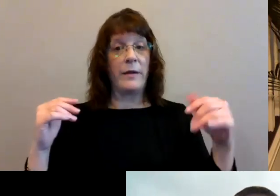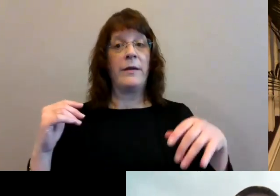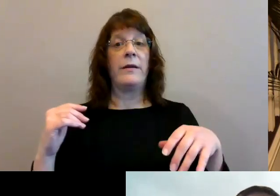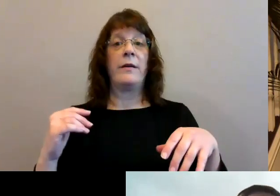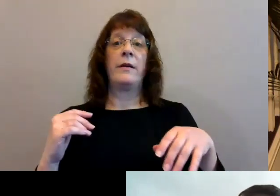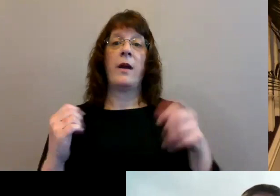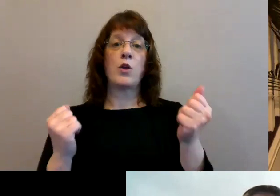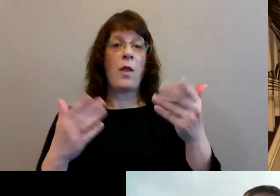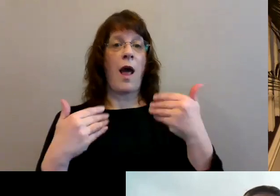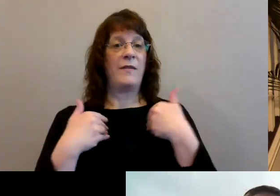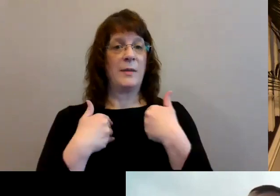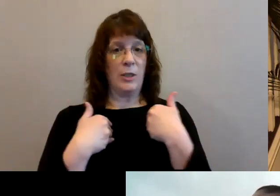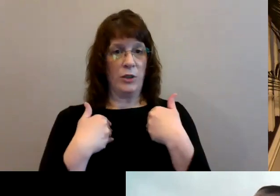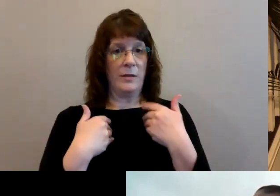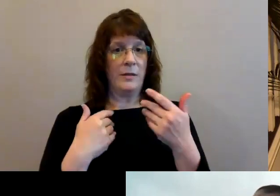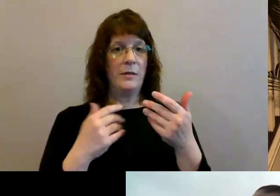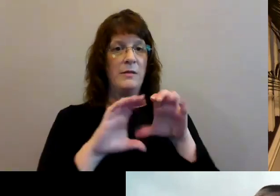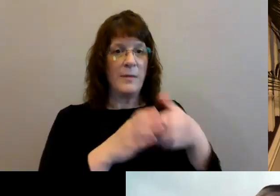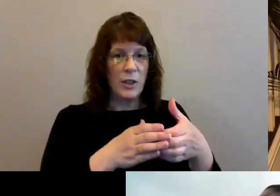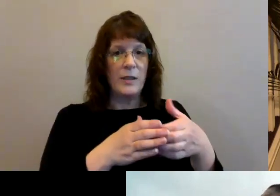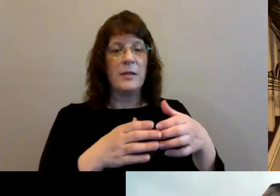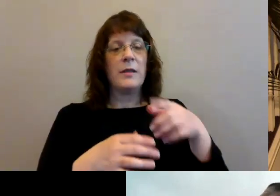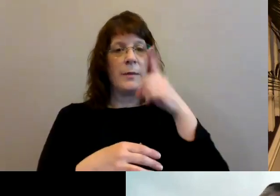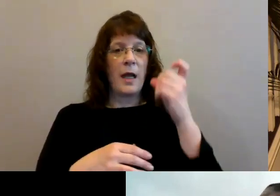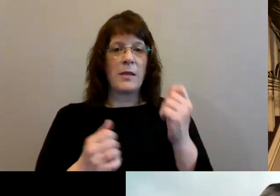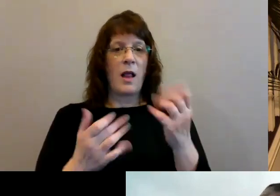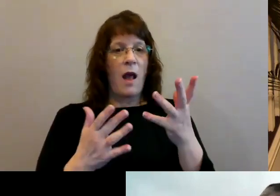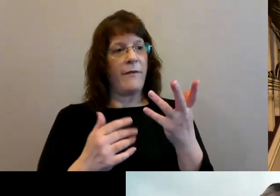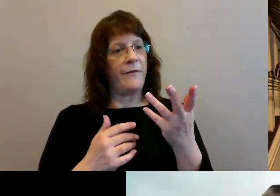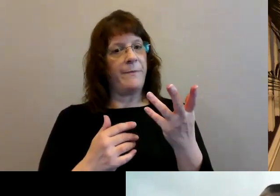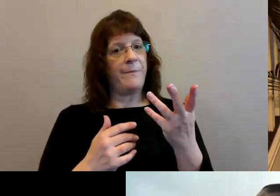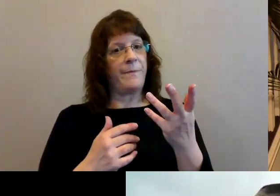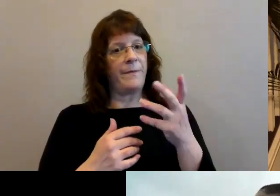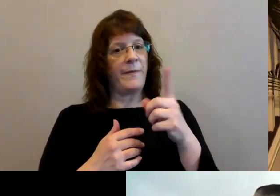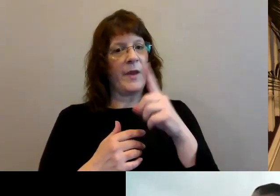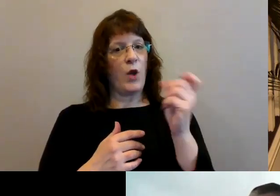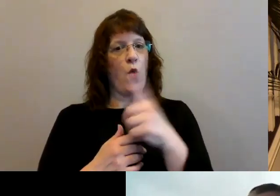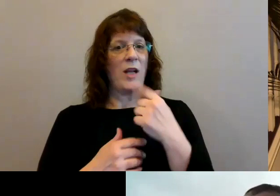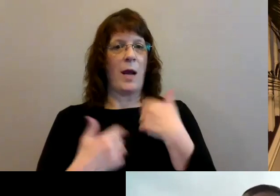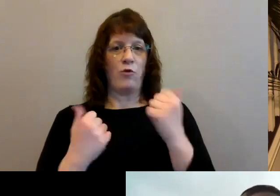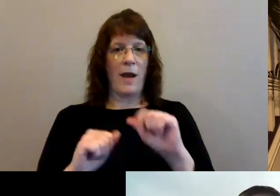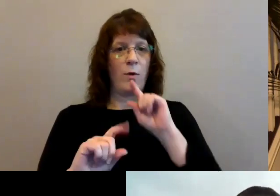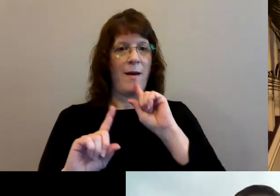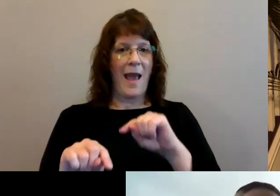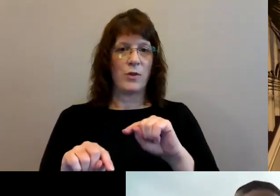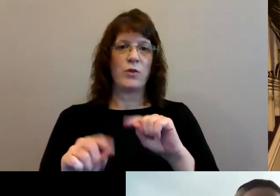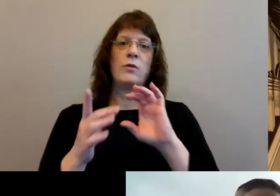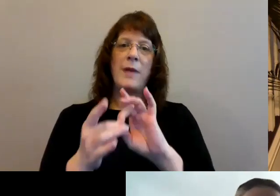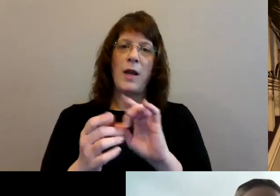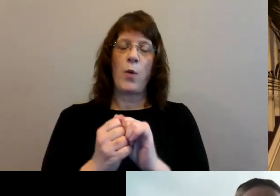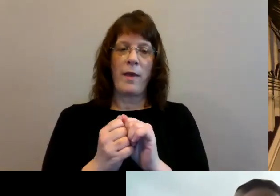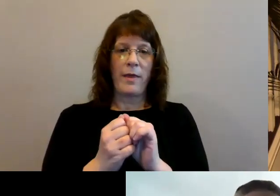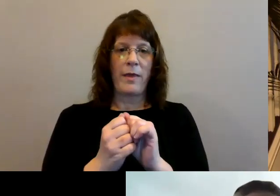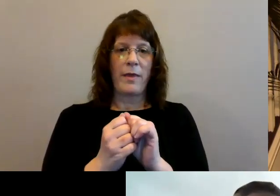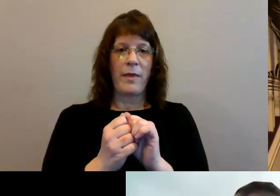lot of species, basically, so that like, because a lot of the question I'm trying to answer have to do with the formation